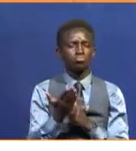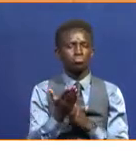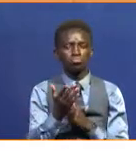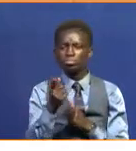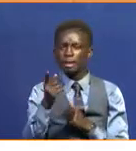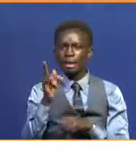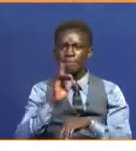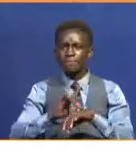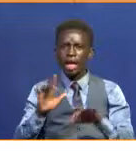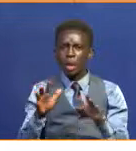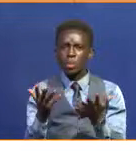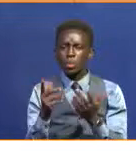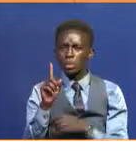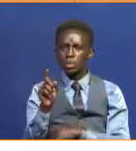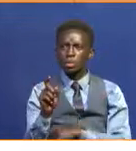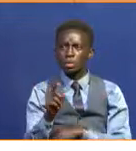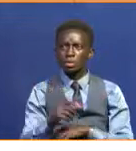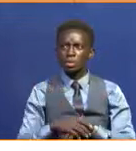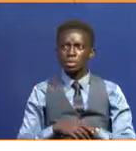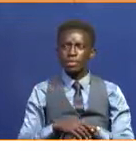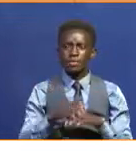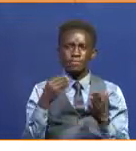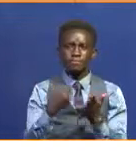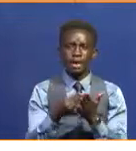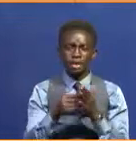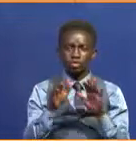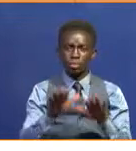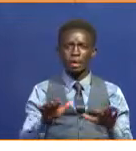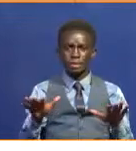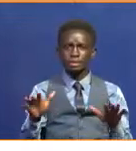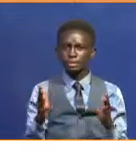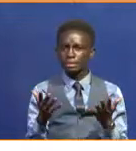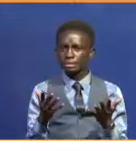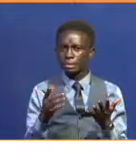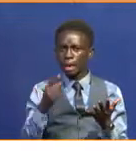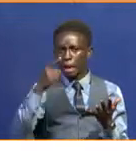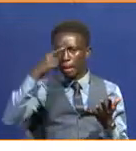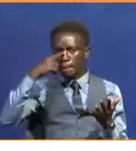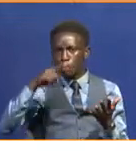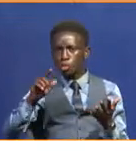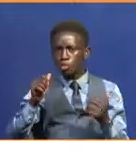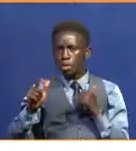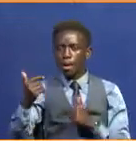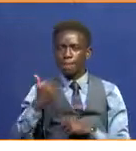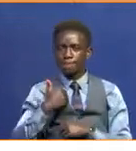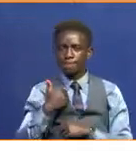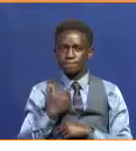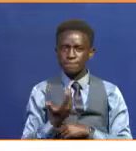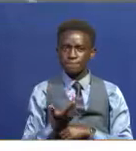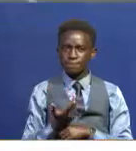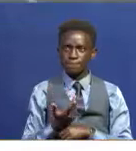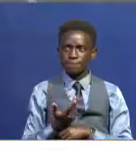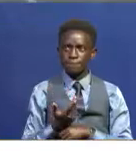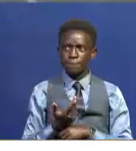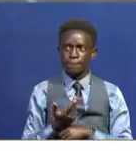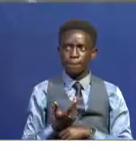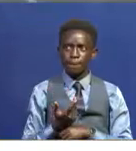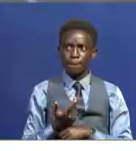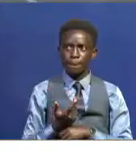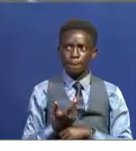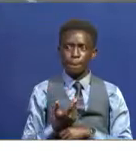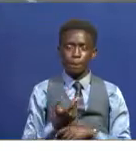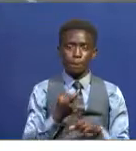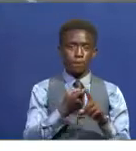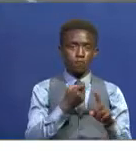how would they affect the financial market in terms of the policies that they have in place? Okay, from a